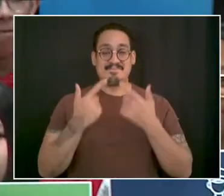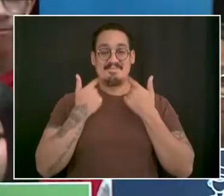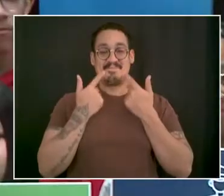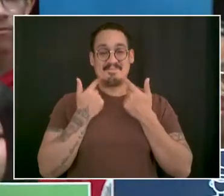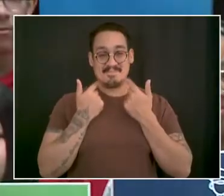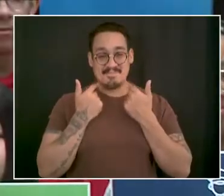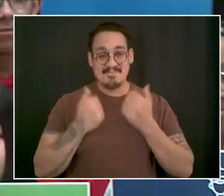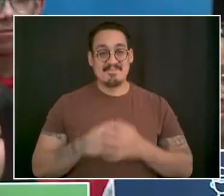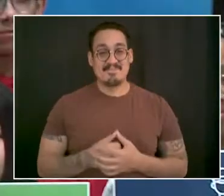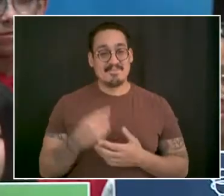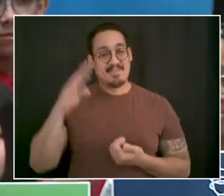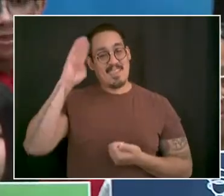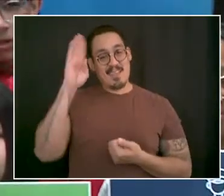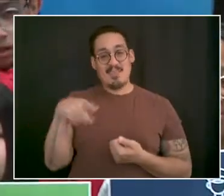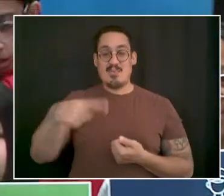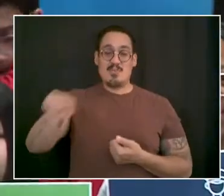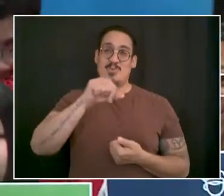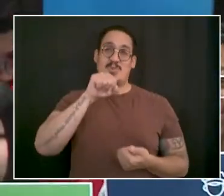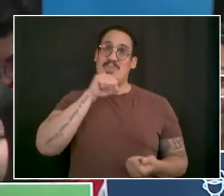And I know you'll love that.